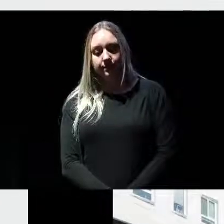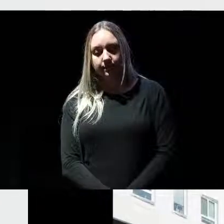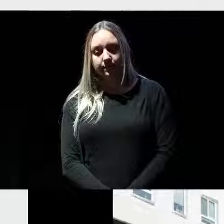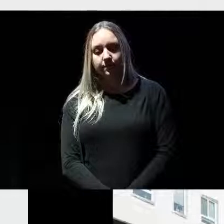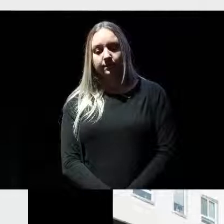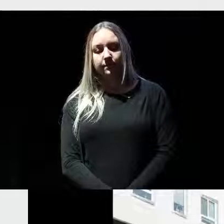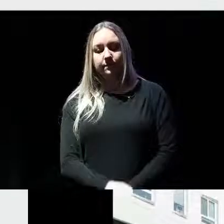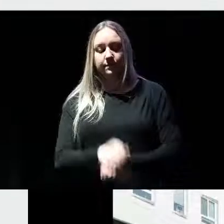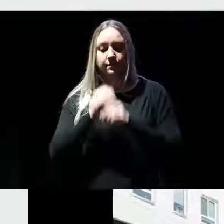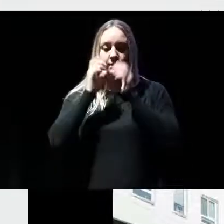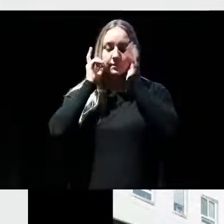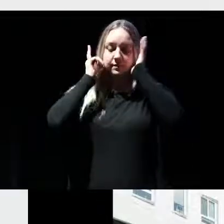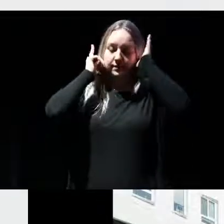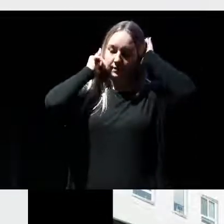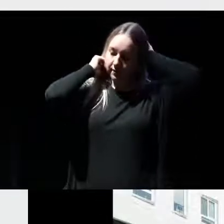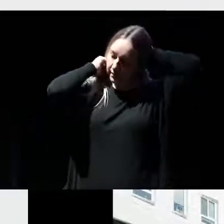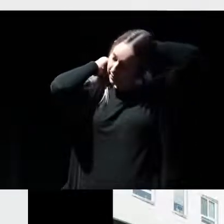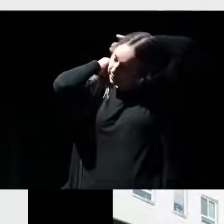there are